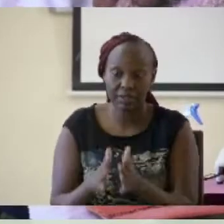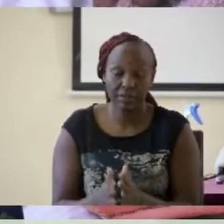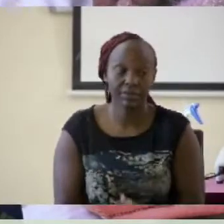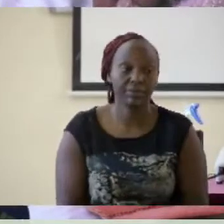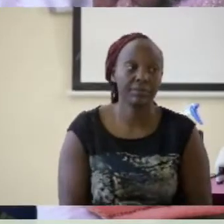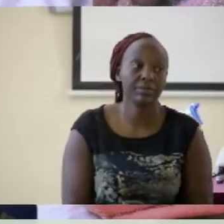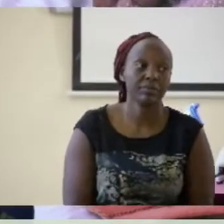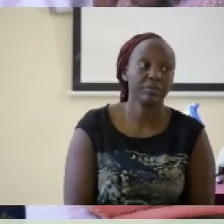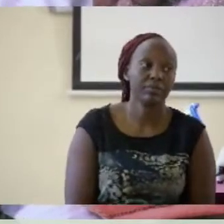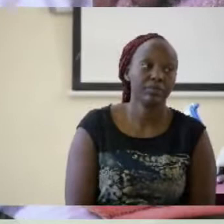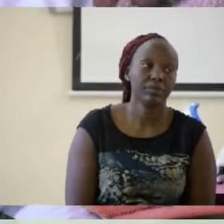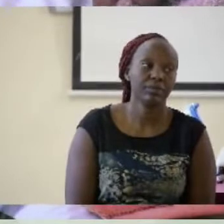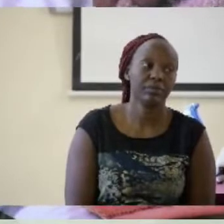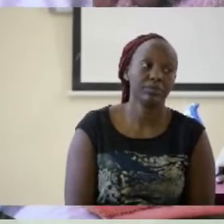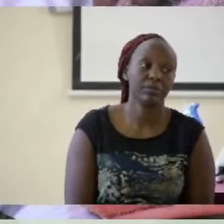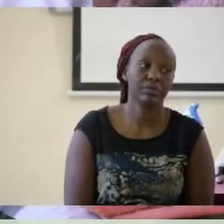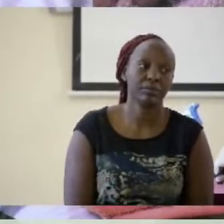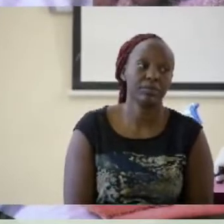then